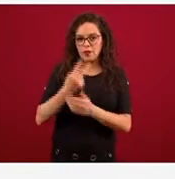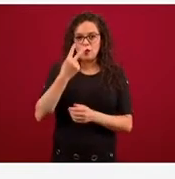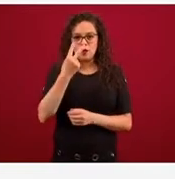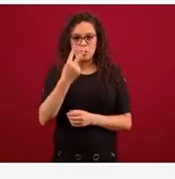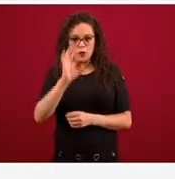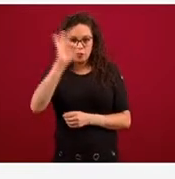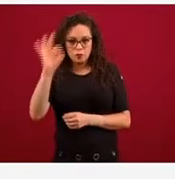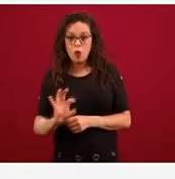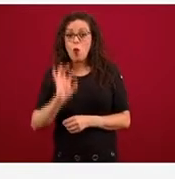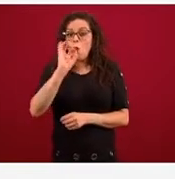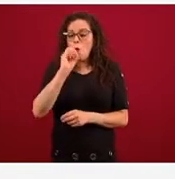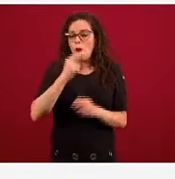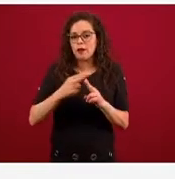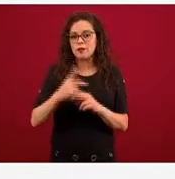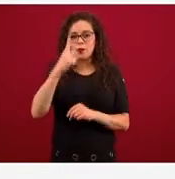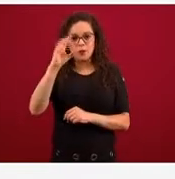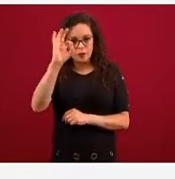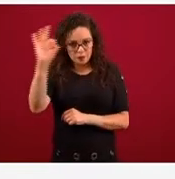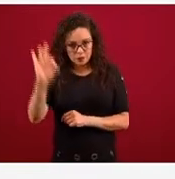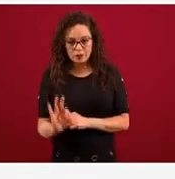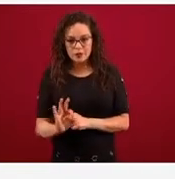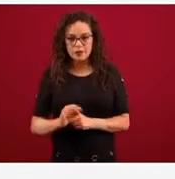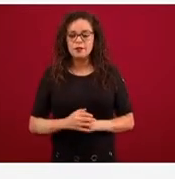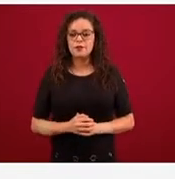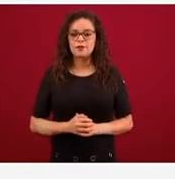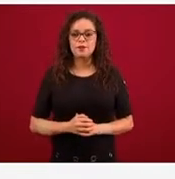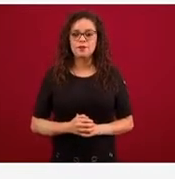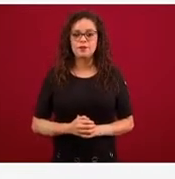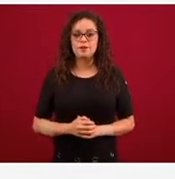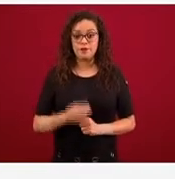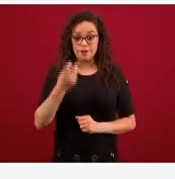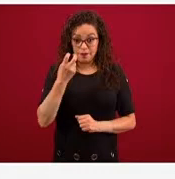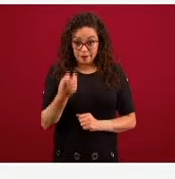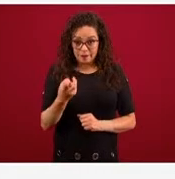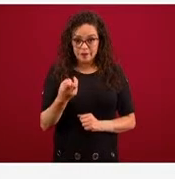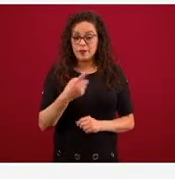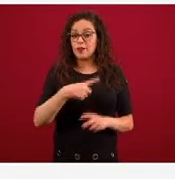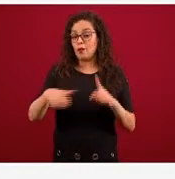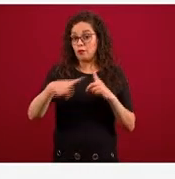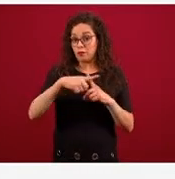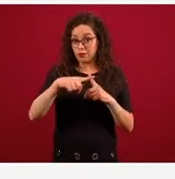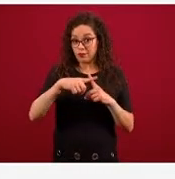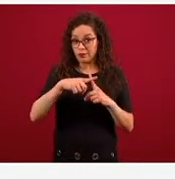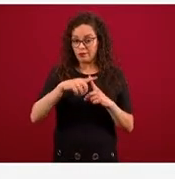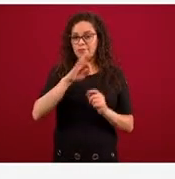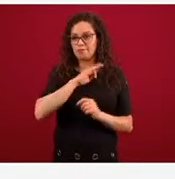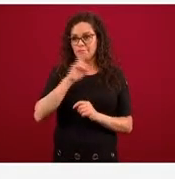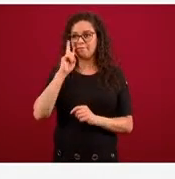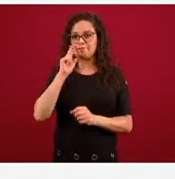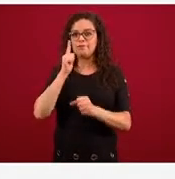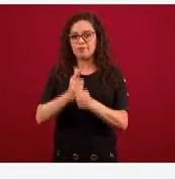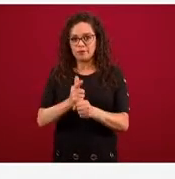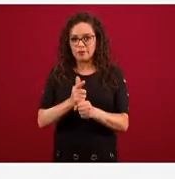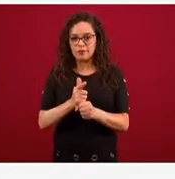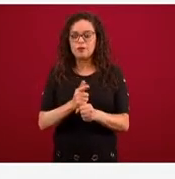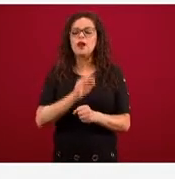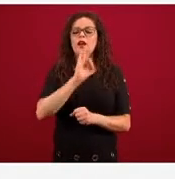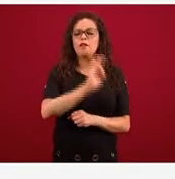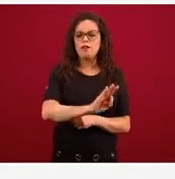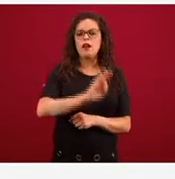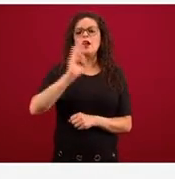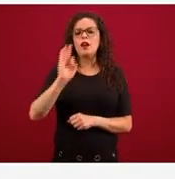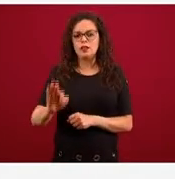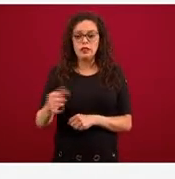less al than 2 or 1%. 1% Y positive vemos for some entonces of cómo ya these la on the dotted positividad, y esto lines es, along the como lo bottom. pueden ver, es You por can also fecha, no es see por